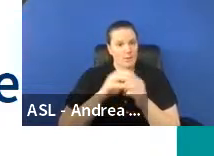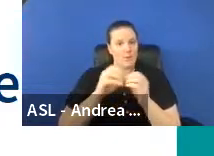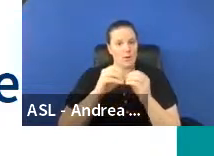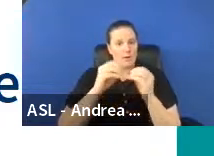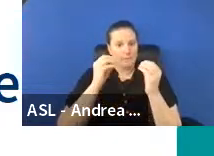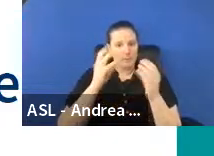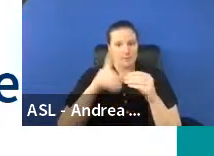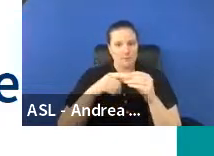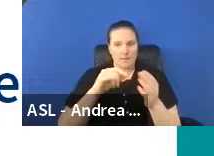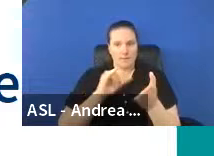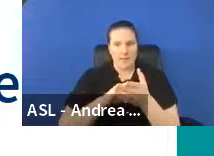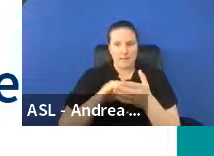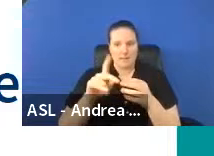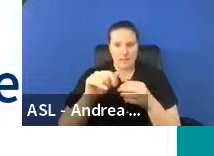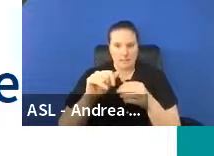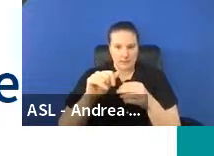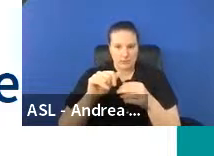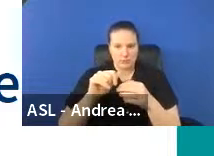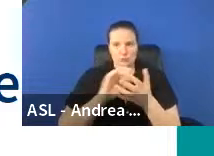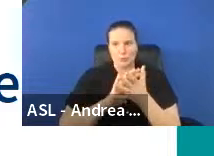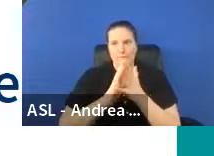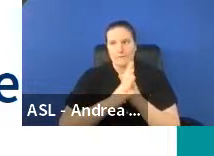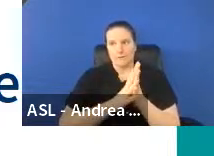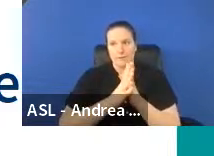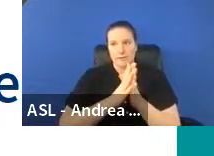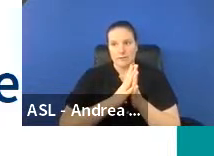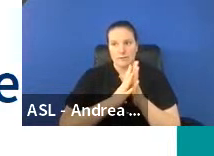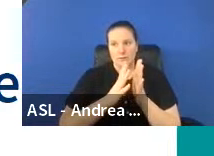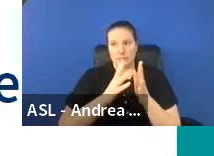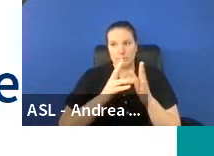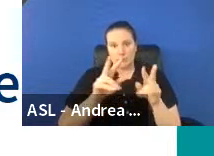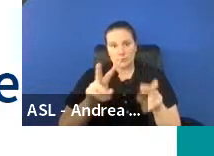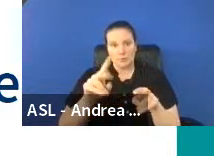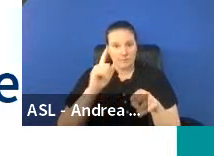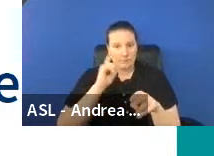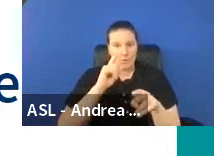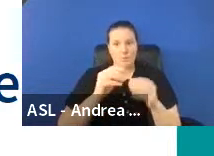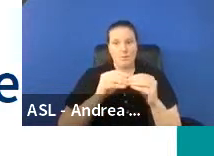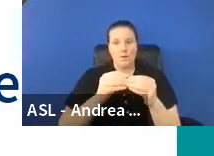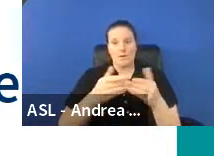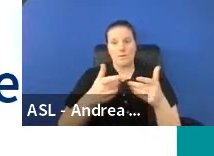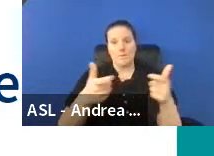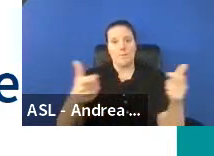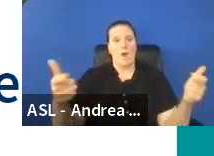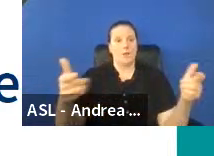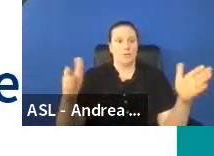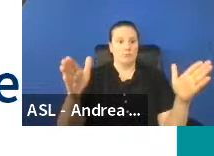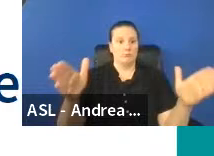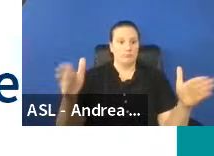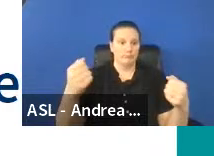about data and traffic projections for the wider freight community.